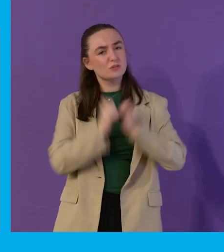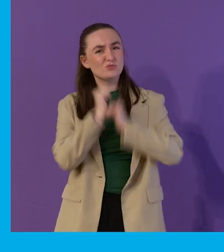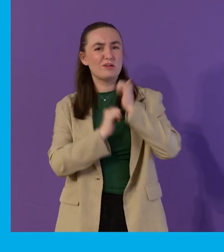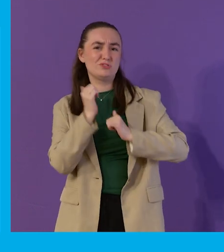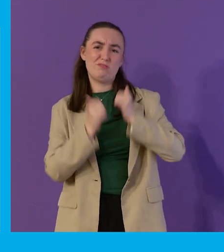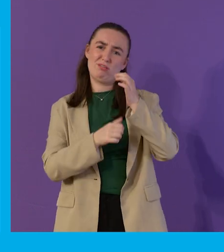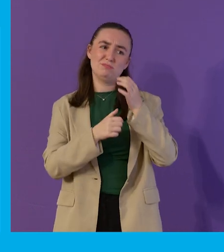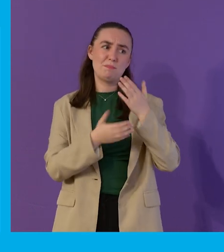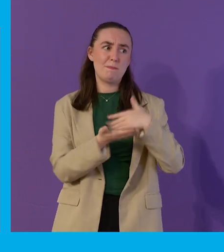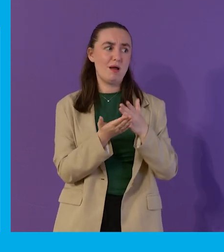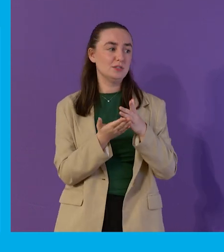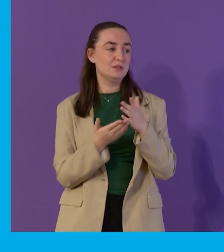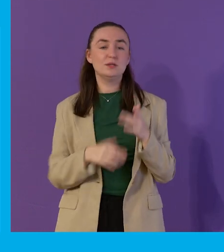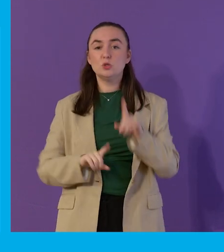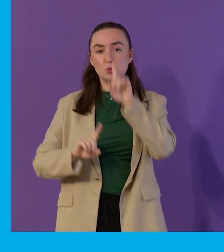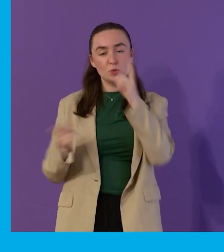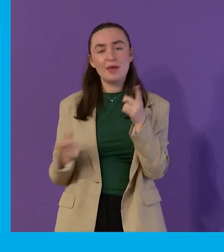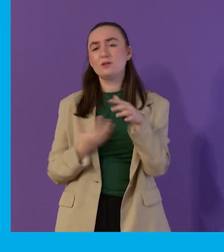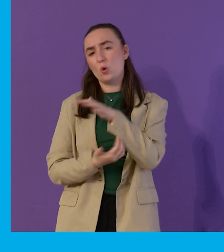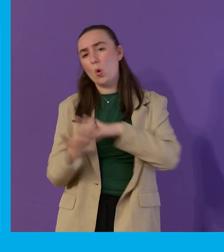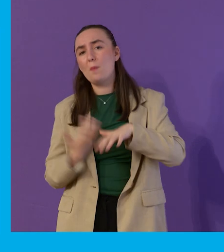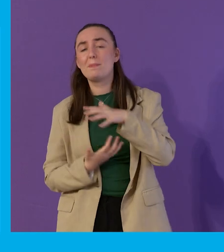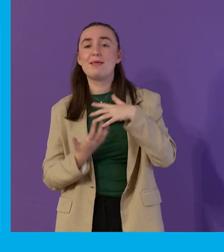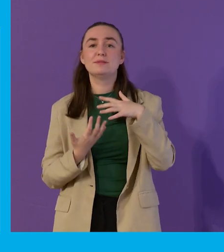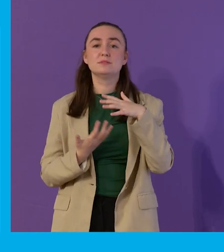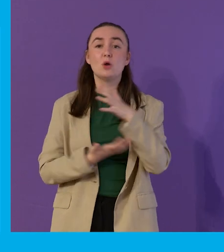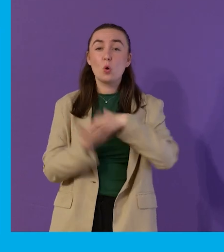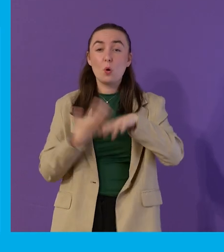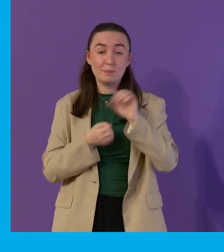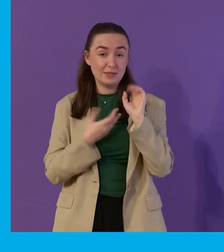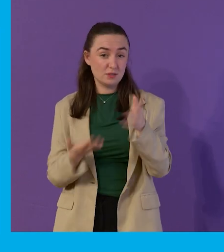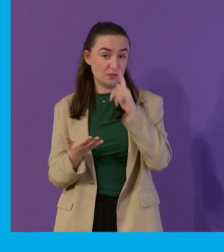You can't run complex services from the centre.